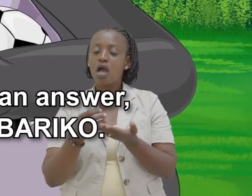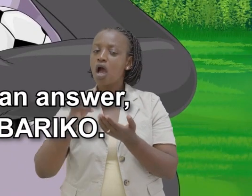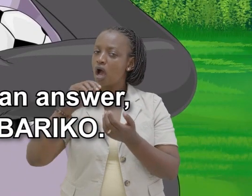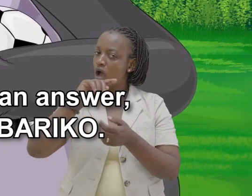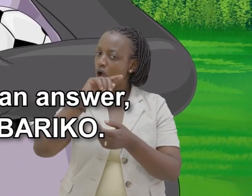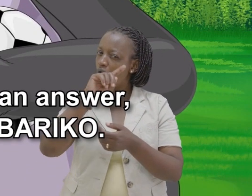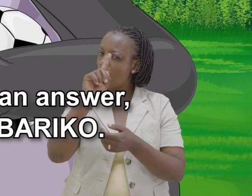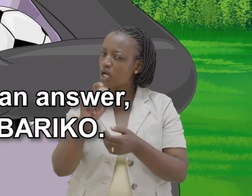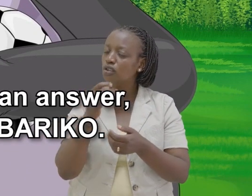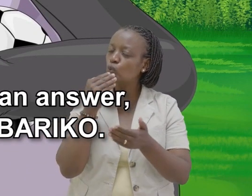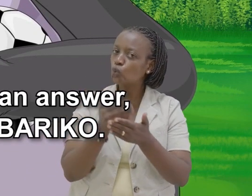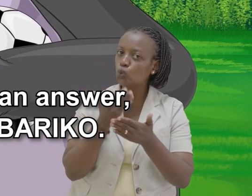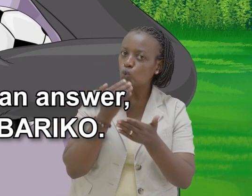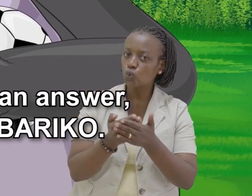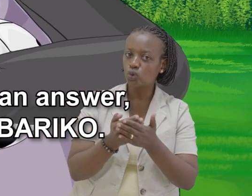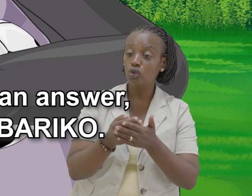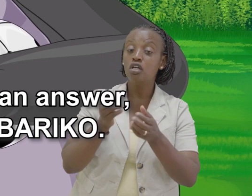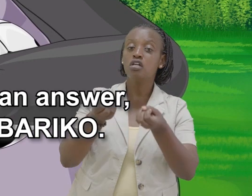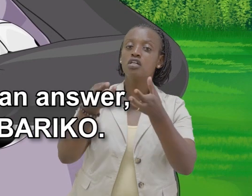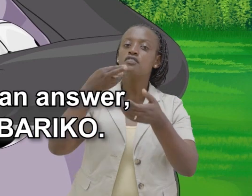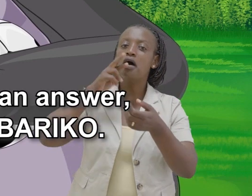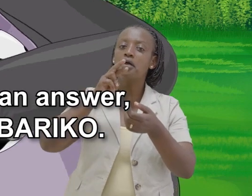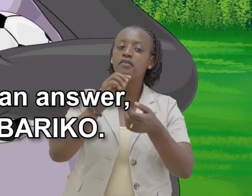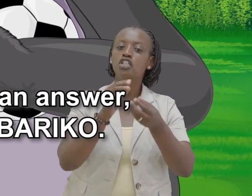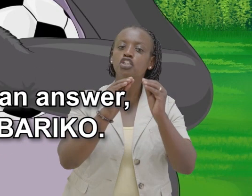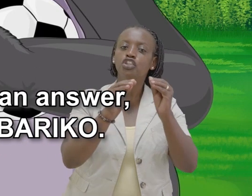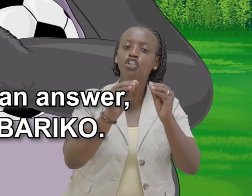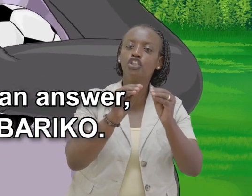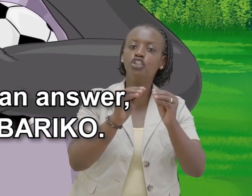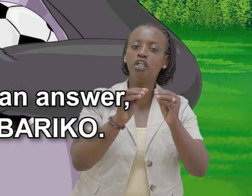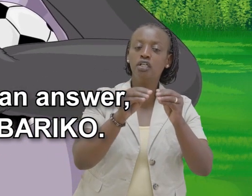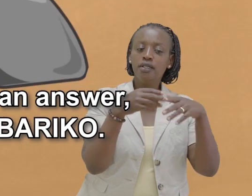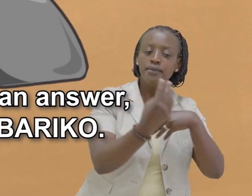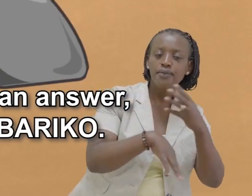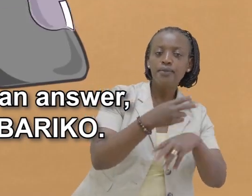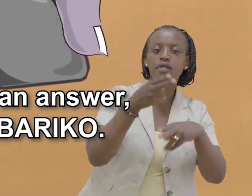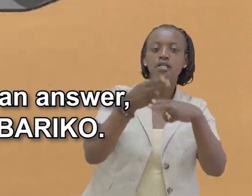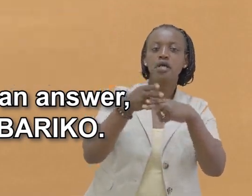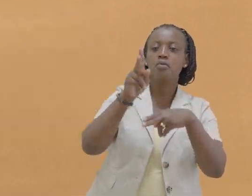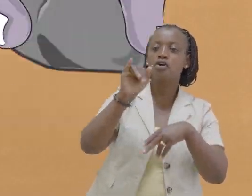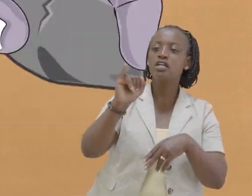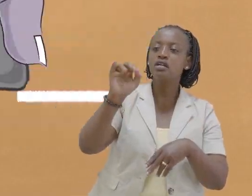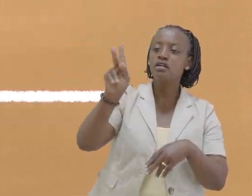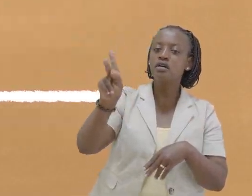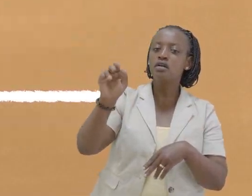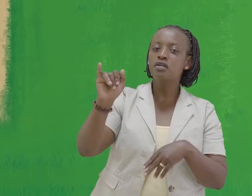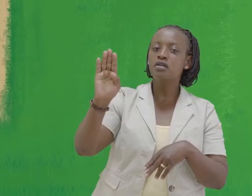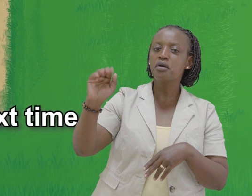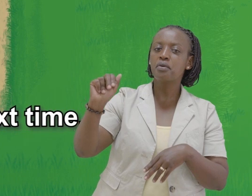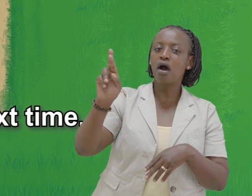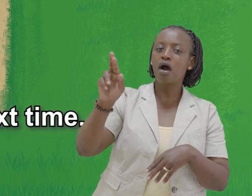That's a very good question. But to give you an answer, I'm going to teach you a game called Ikibariko.